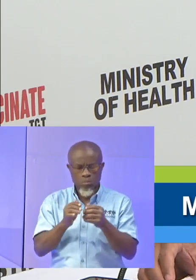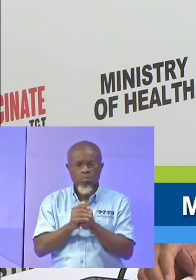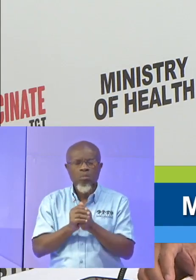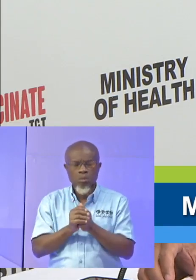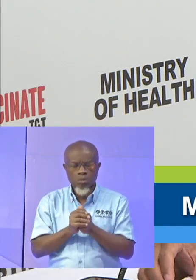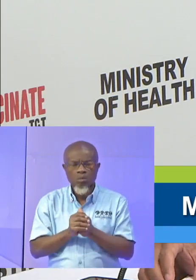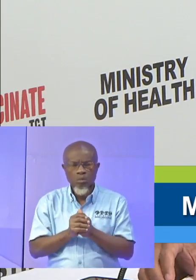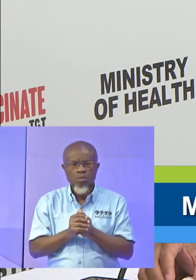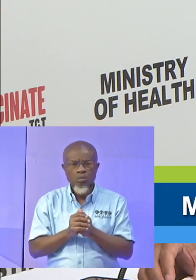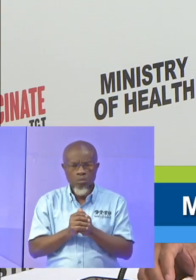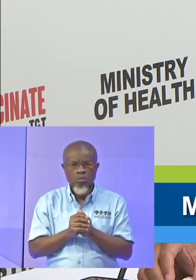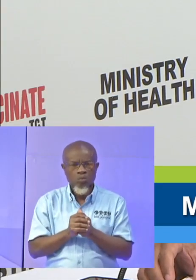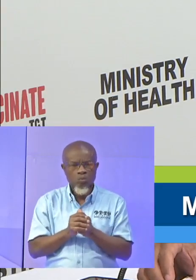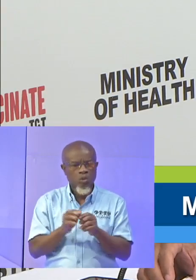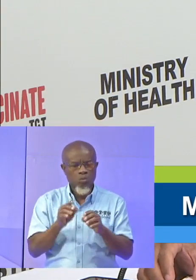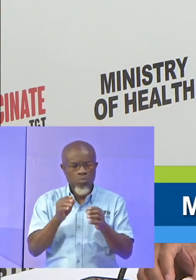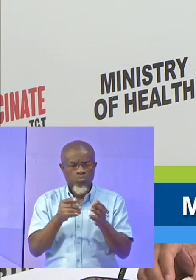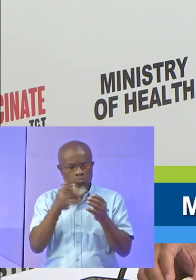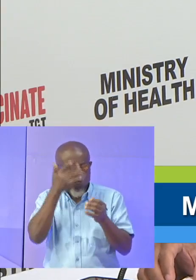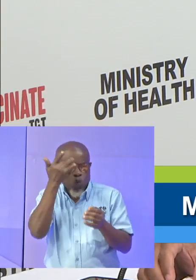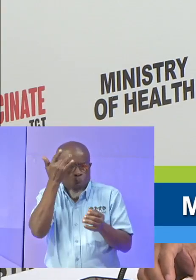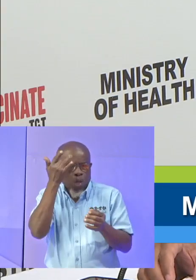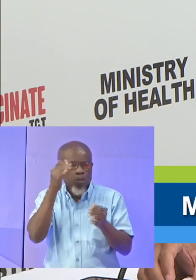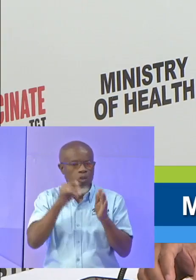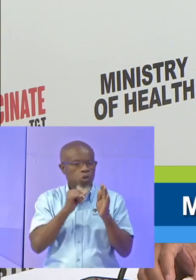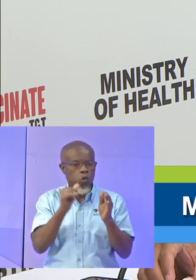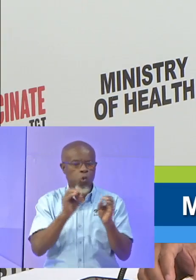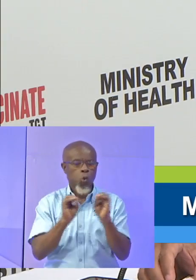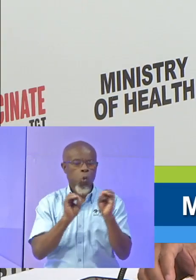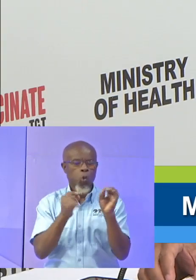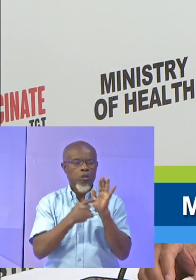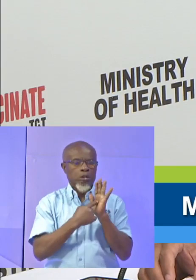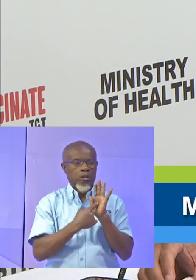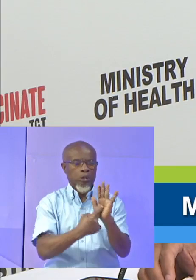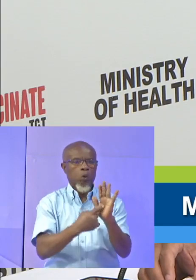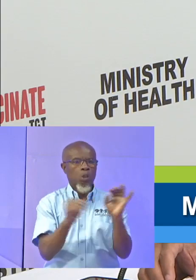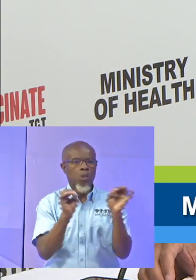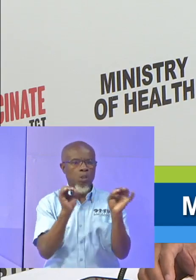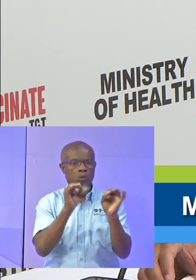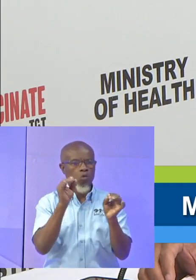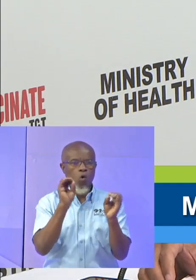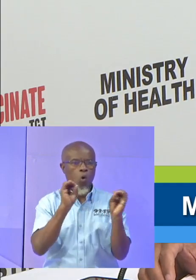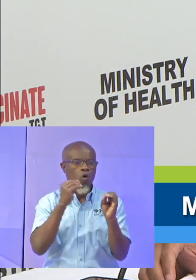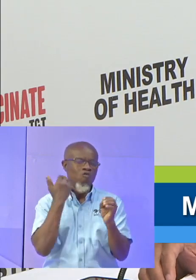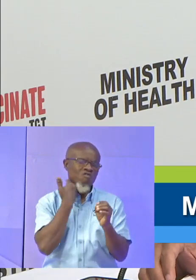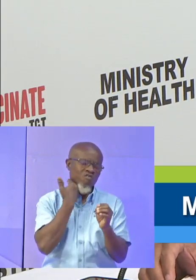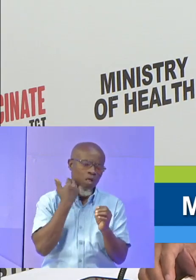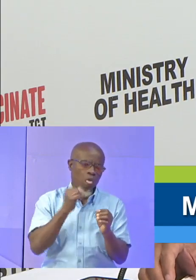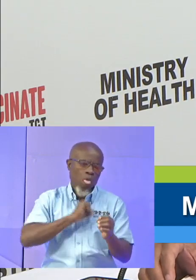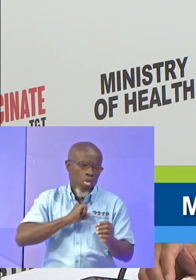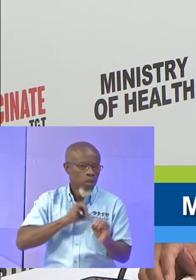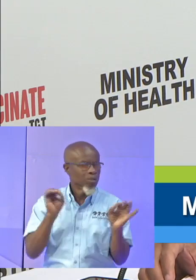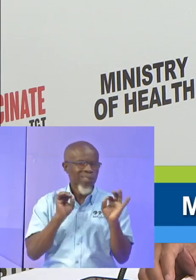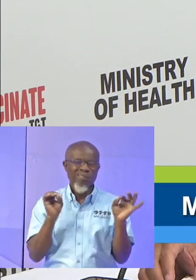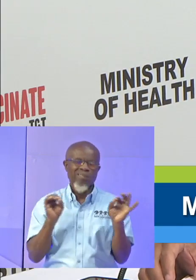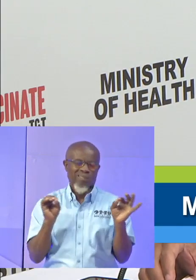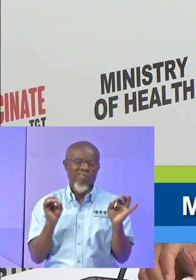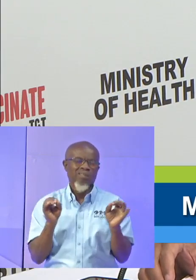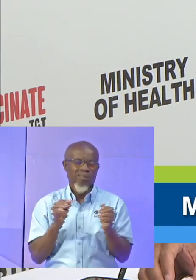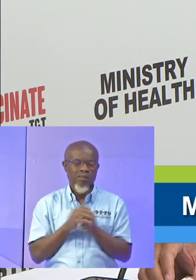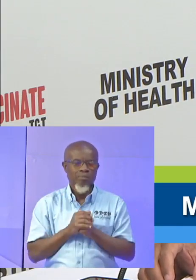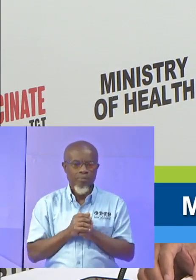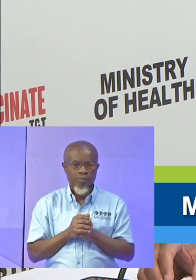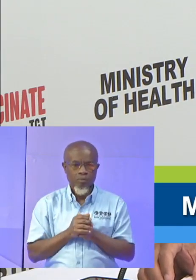end to the pandemic as yet, but the more of the world, the greater proportion of the world being vaccinated is what will at